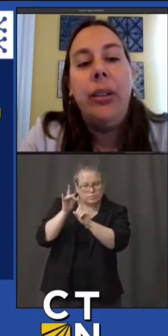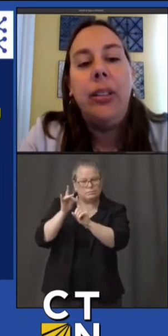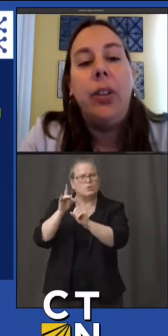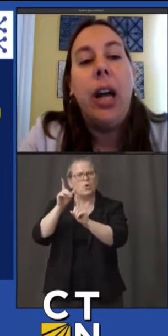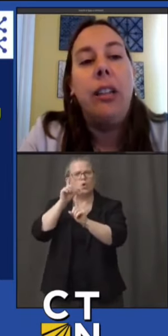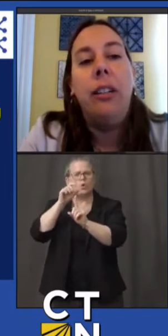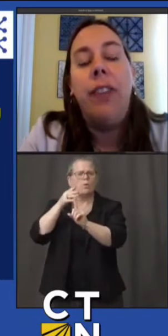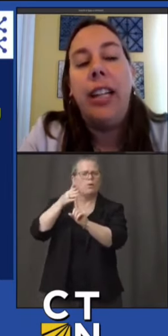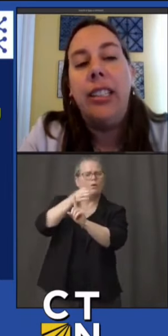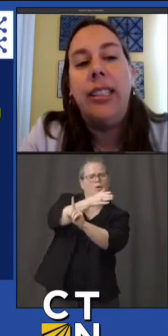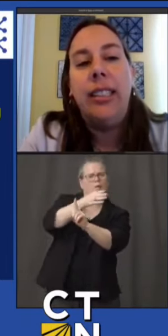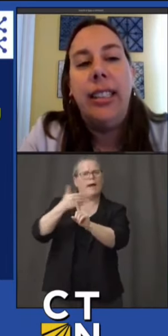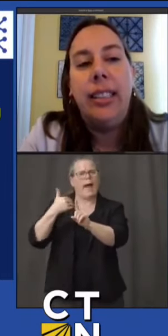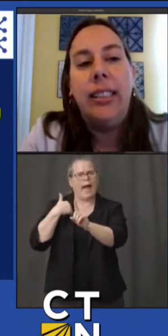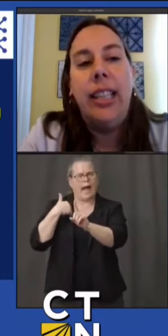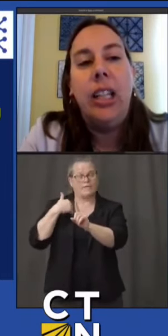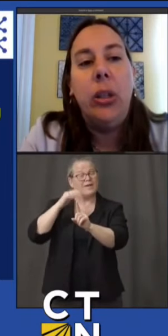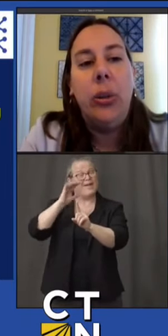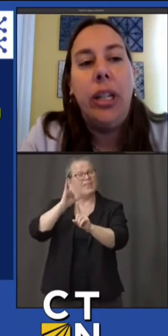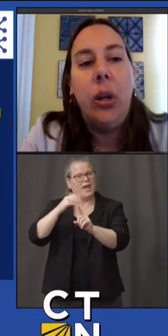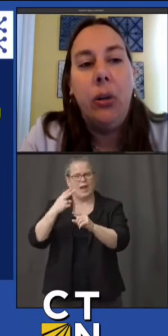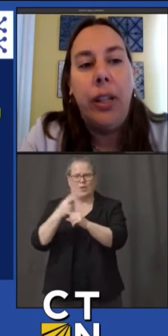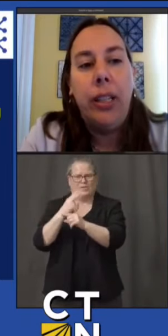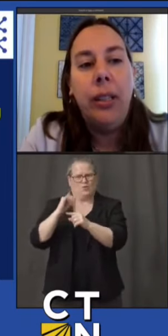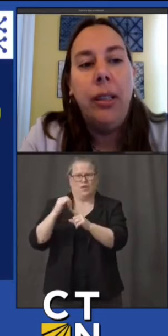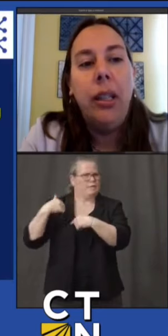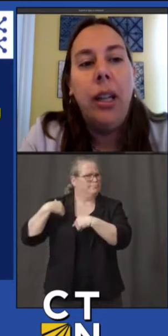use for other infectious diseases, including